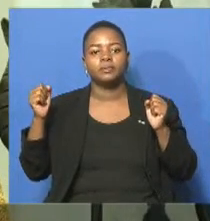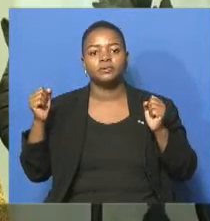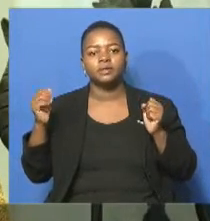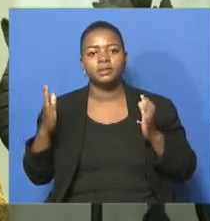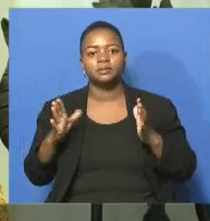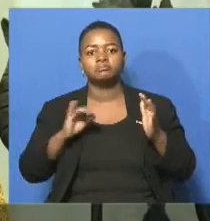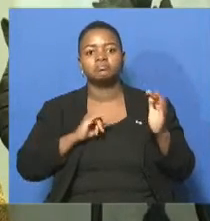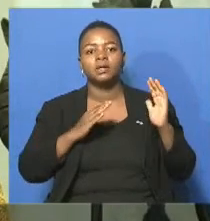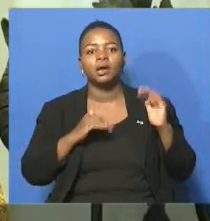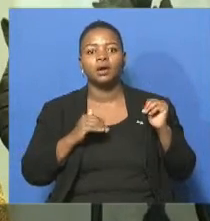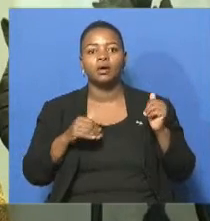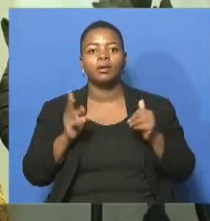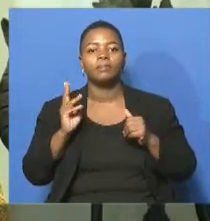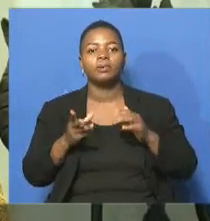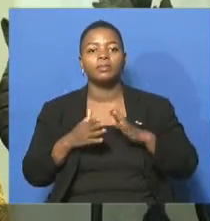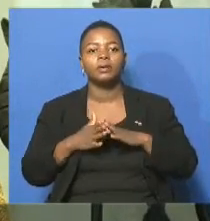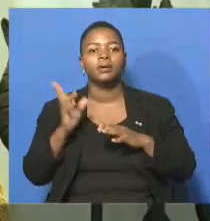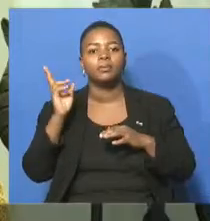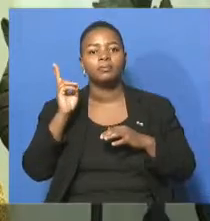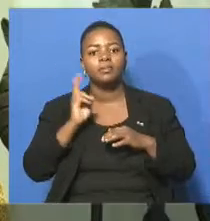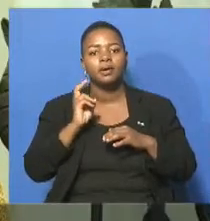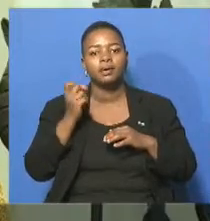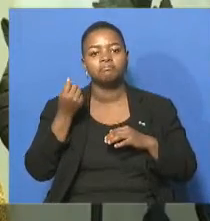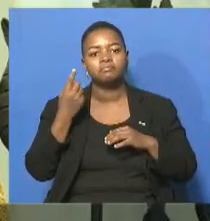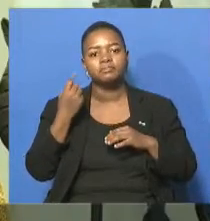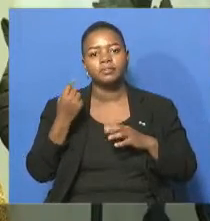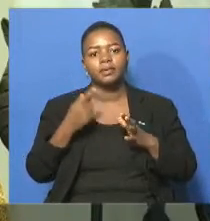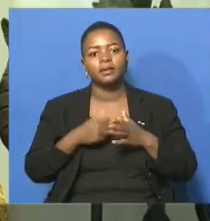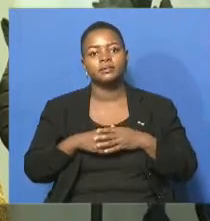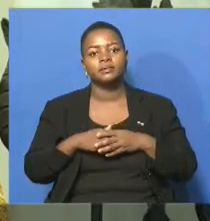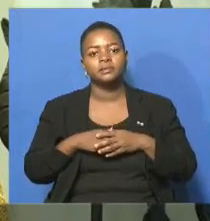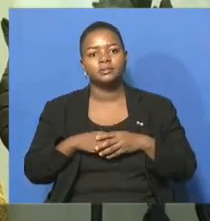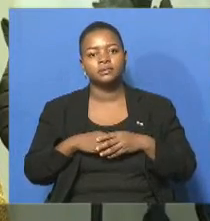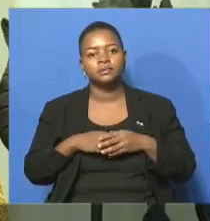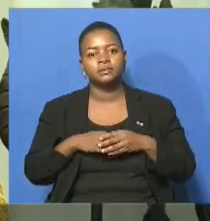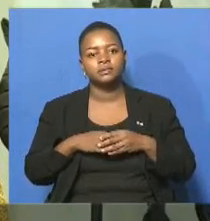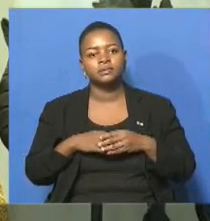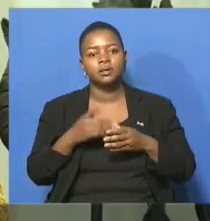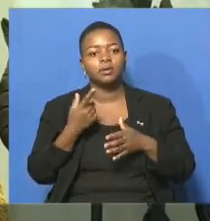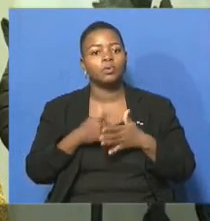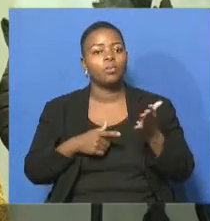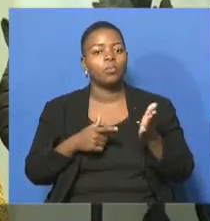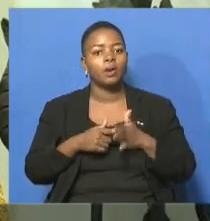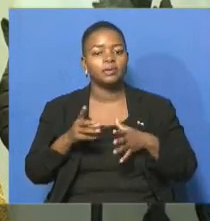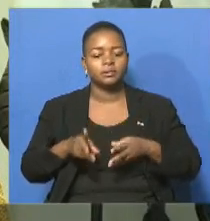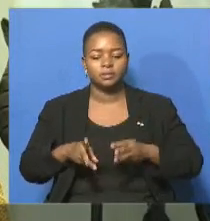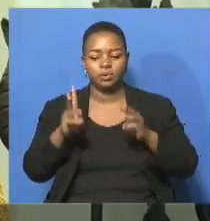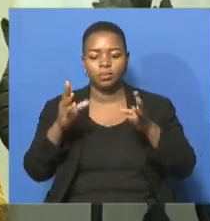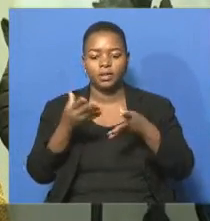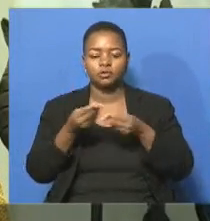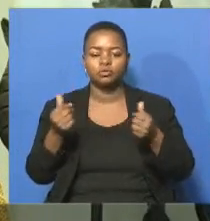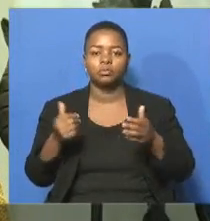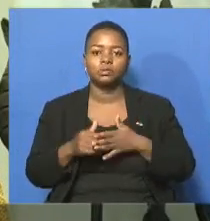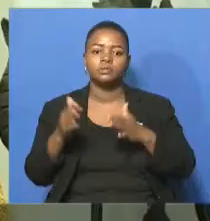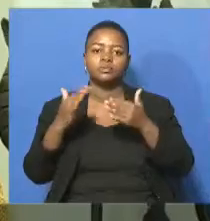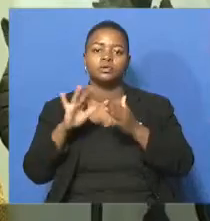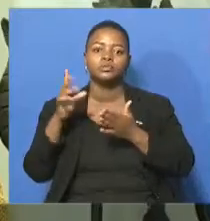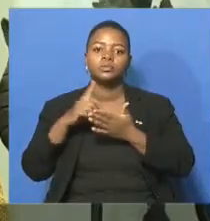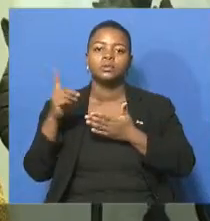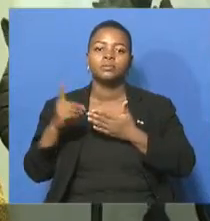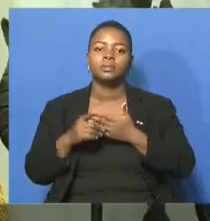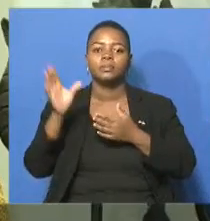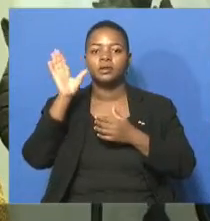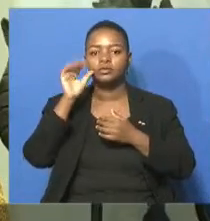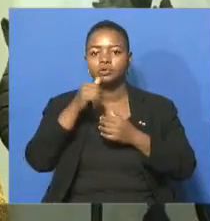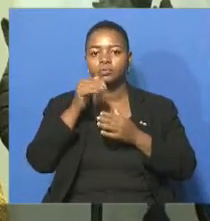we will just get her insights into, in terms of moving forward with today's program as well as